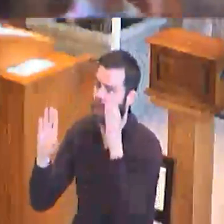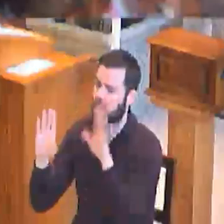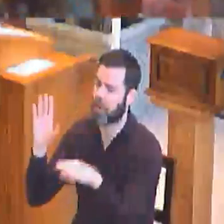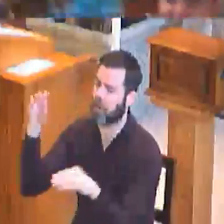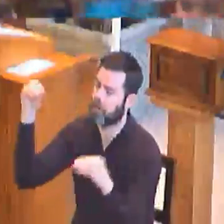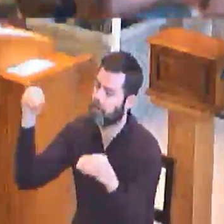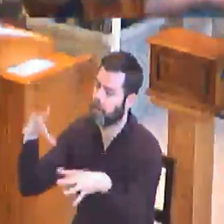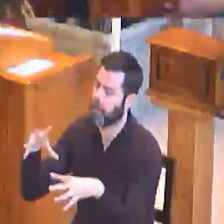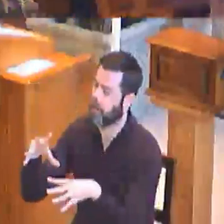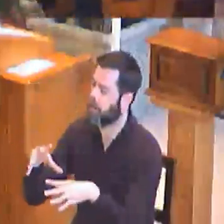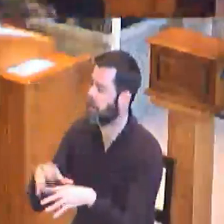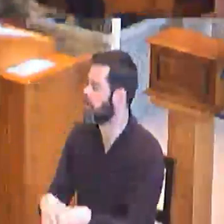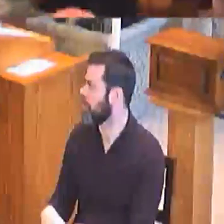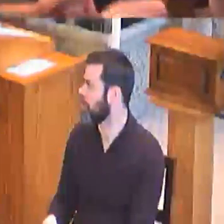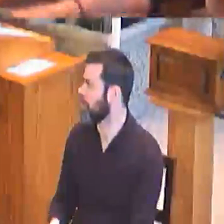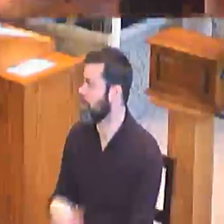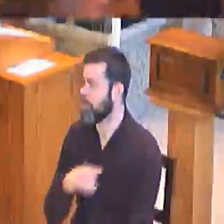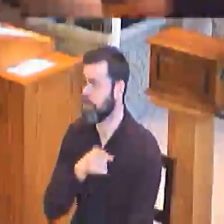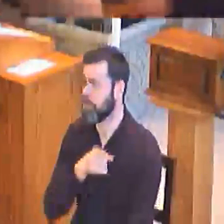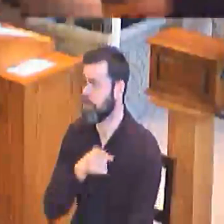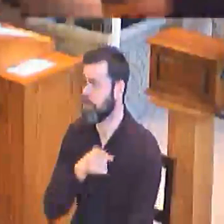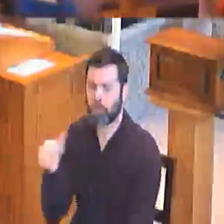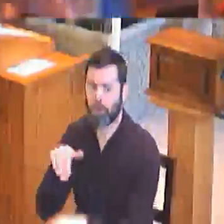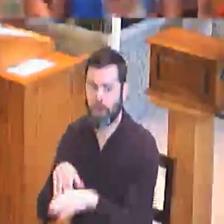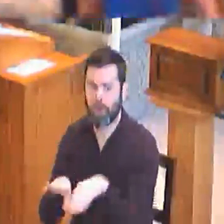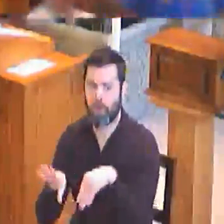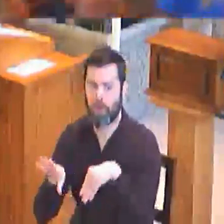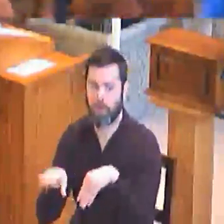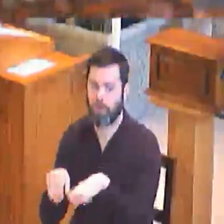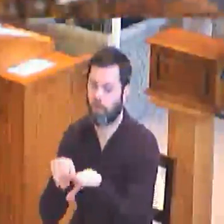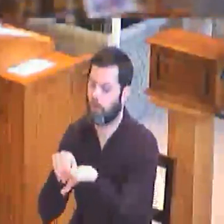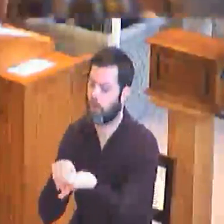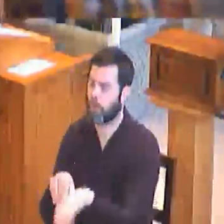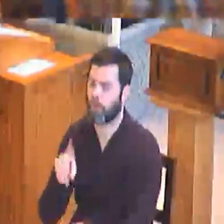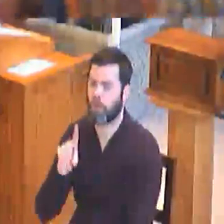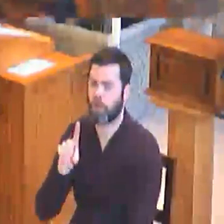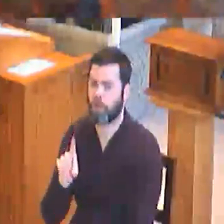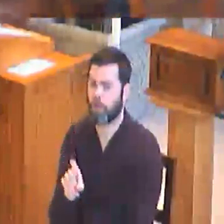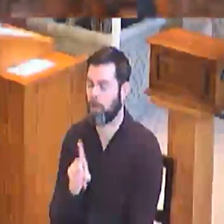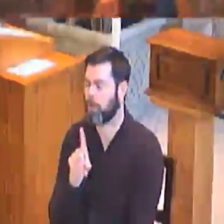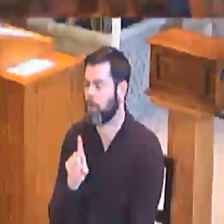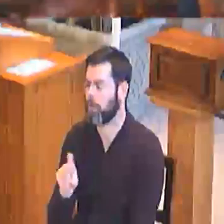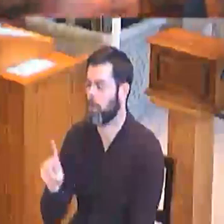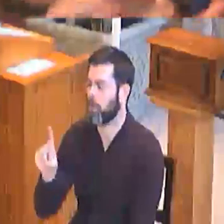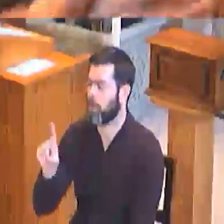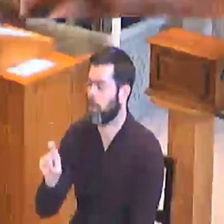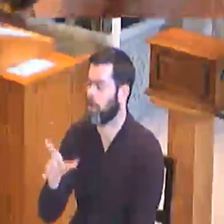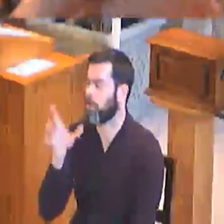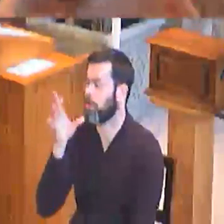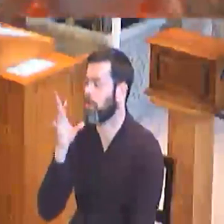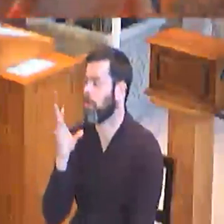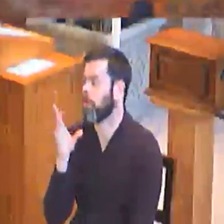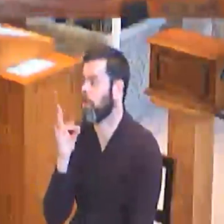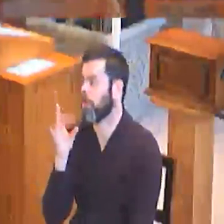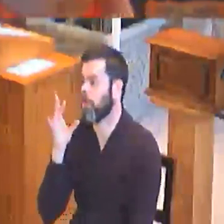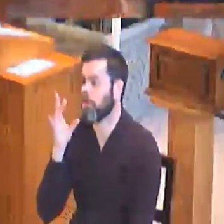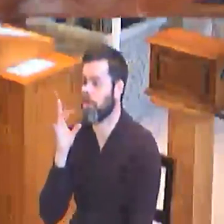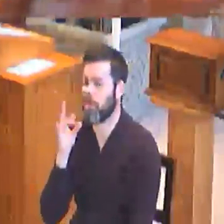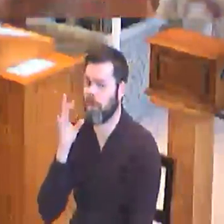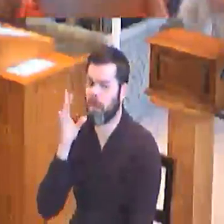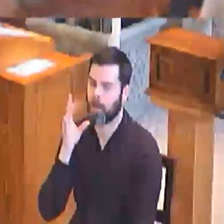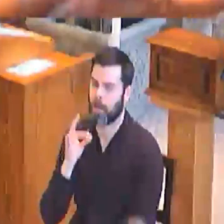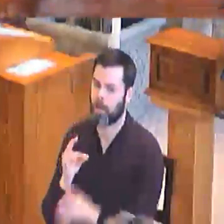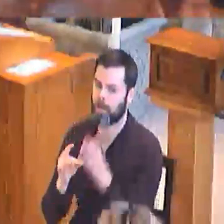the light of God. You are walking in the light, in the light, in the light. You